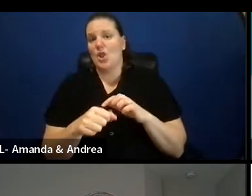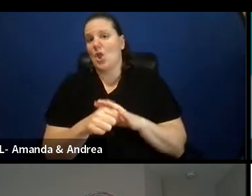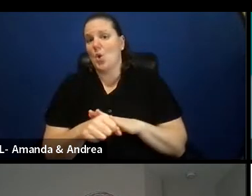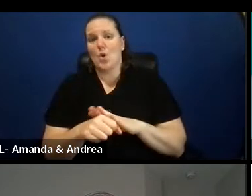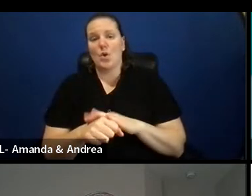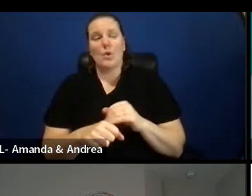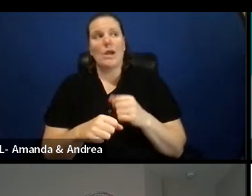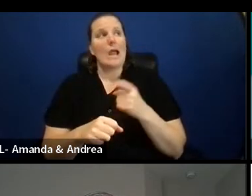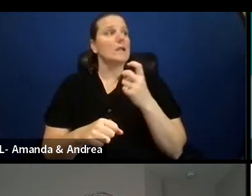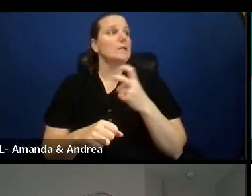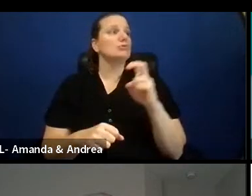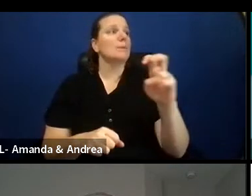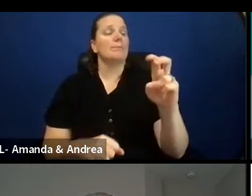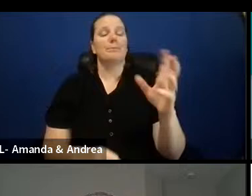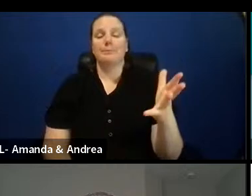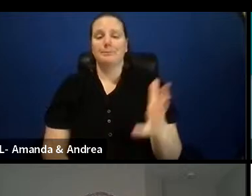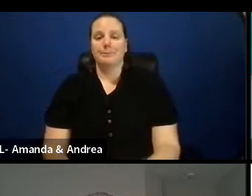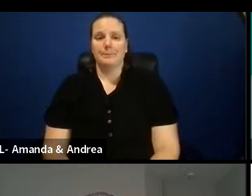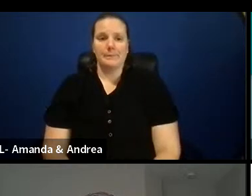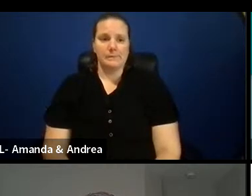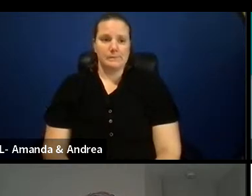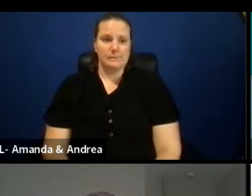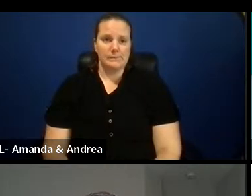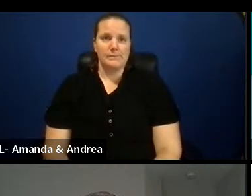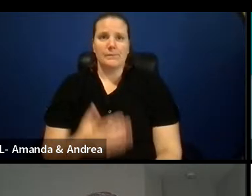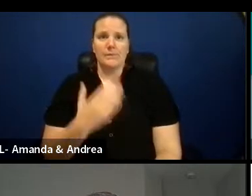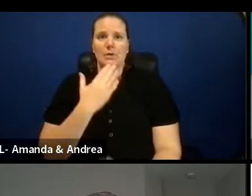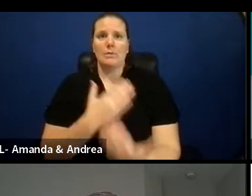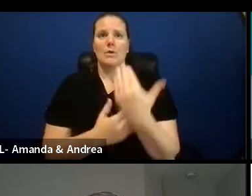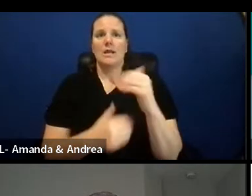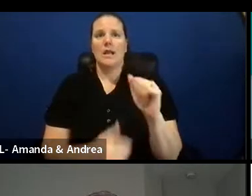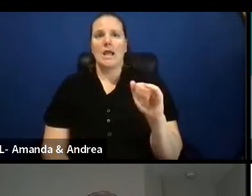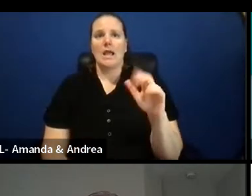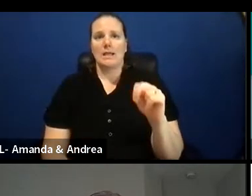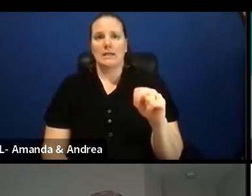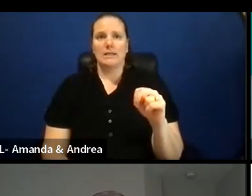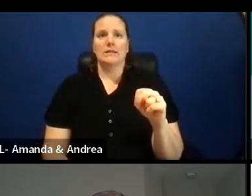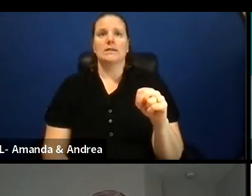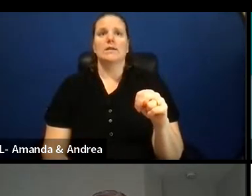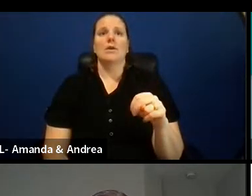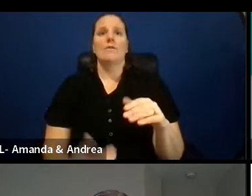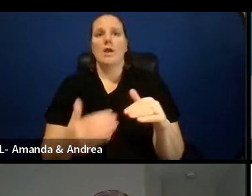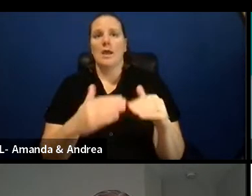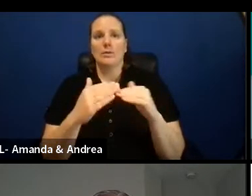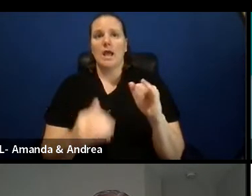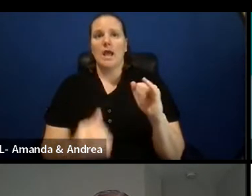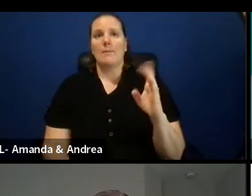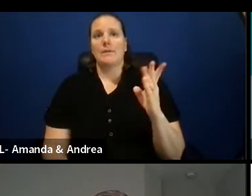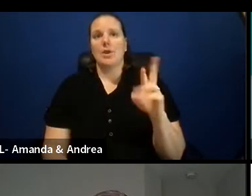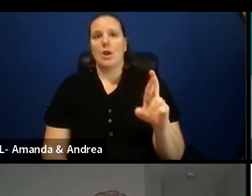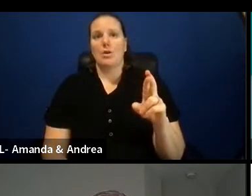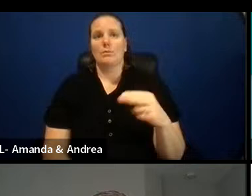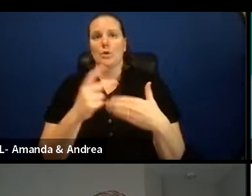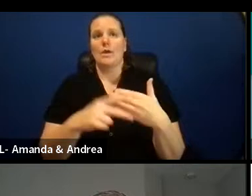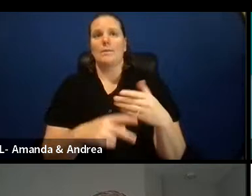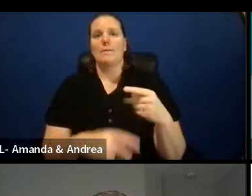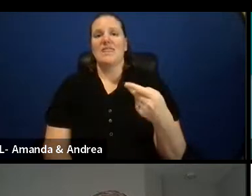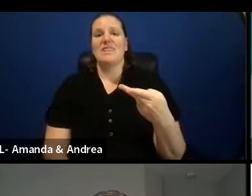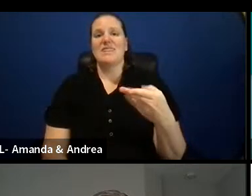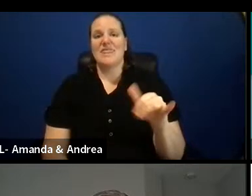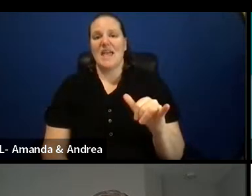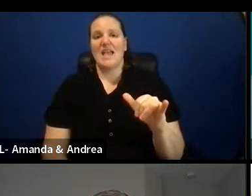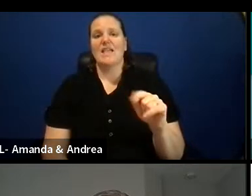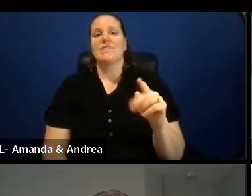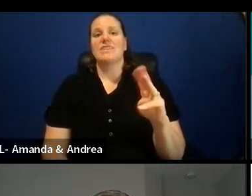trip. Good morning, everyone. Aiden Brunauer, Assistant Director of Civil Rights and Equity for the IBR program. I use they, them, or he, them